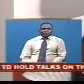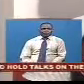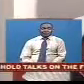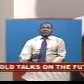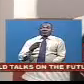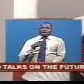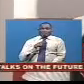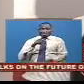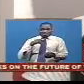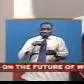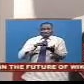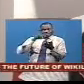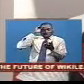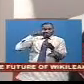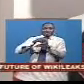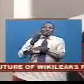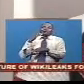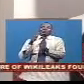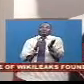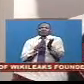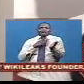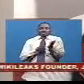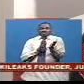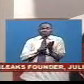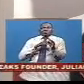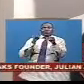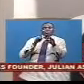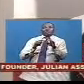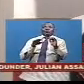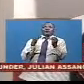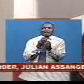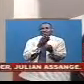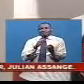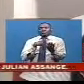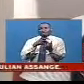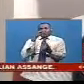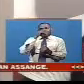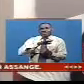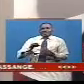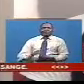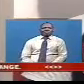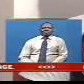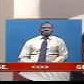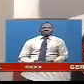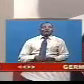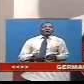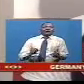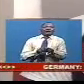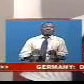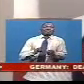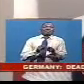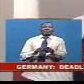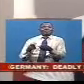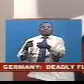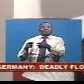team. I'll send it to my school as a teacher, and then I'll definitely organize something like that for my kids. You know,